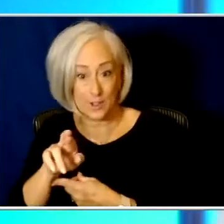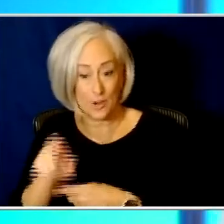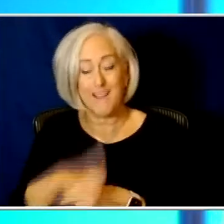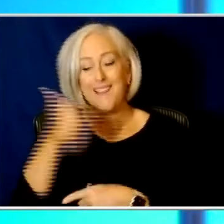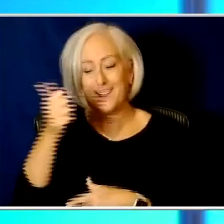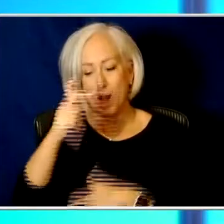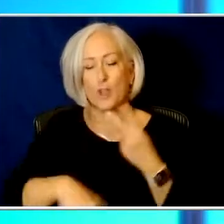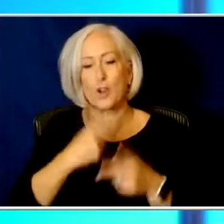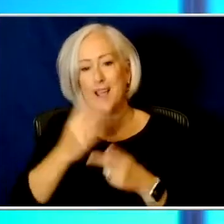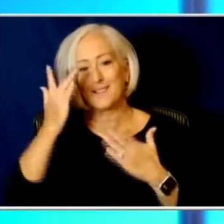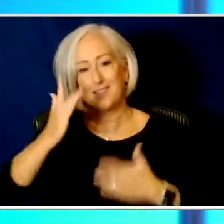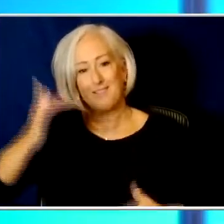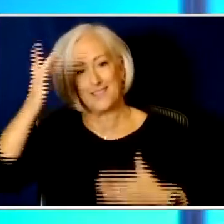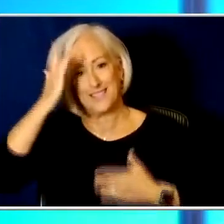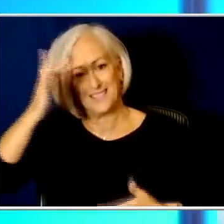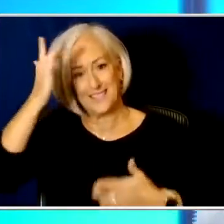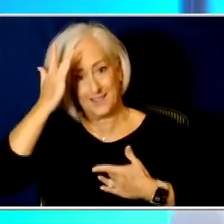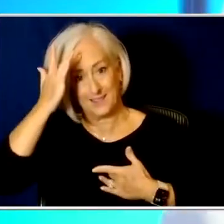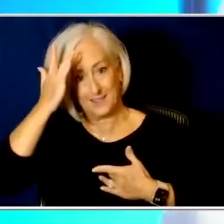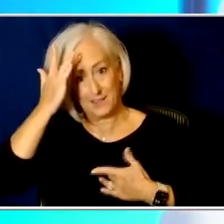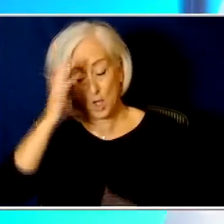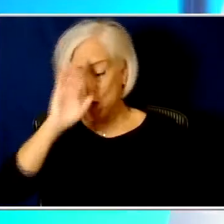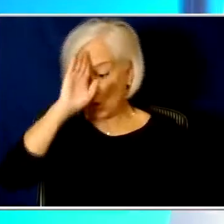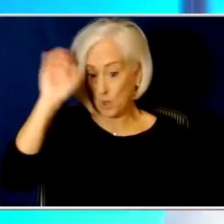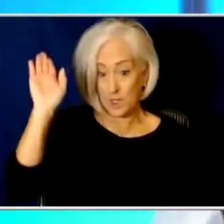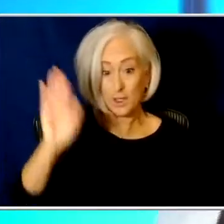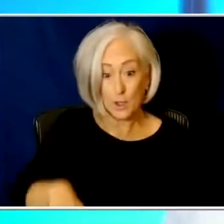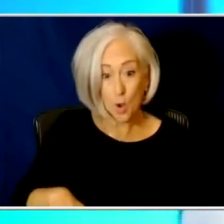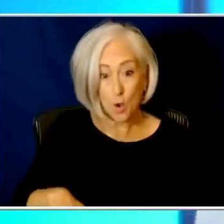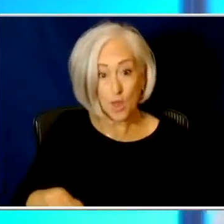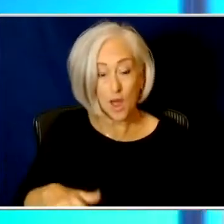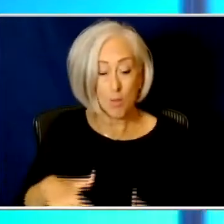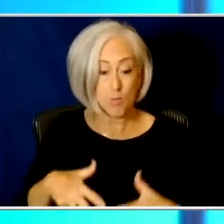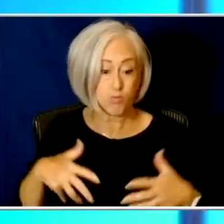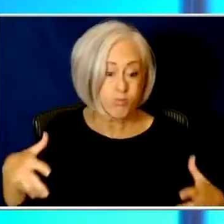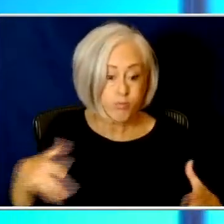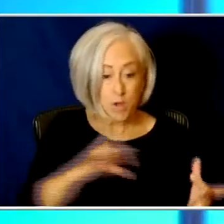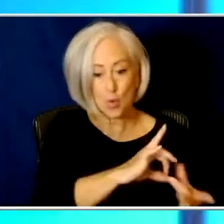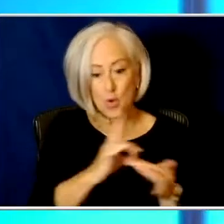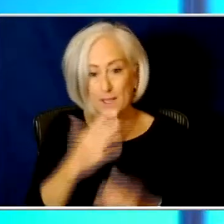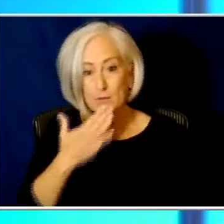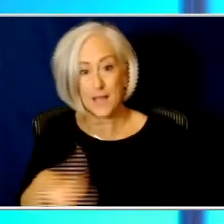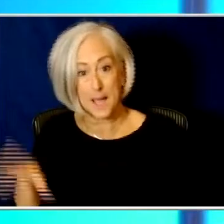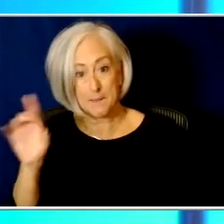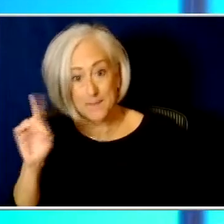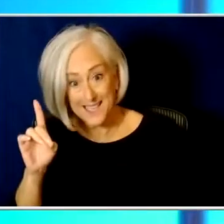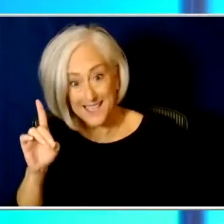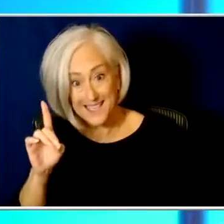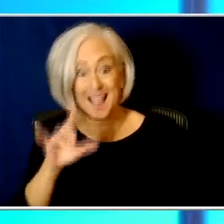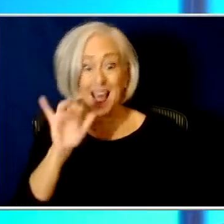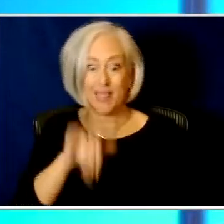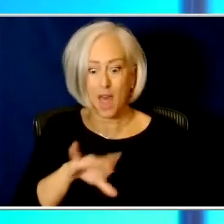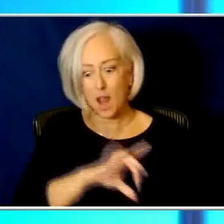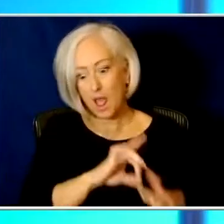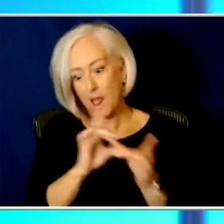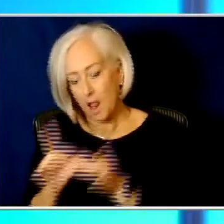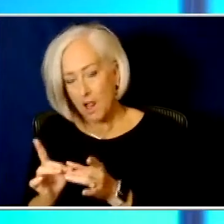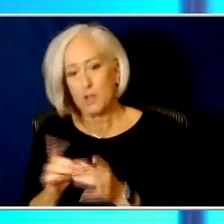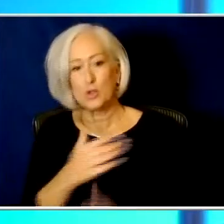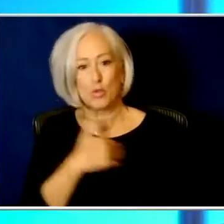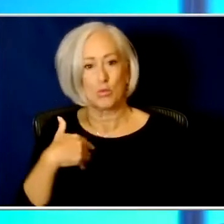we know that obesity is linked to diabetes, and that's also linked to breast cancer as well. So it is a